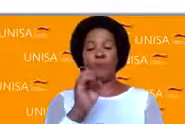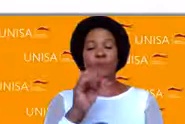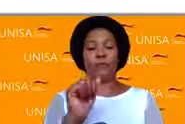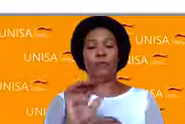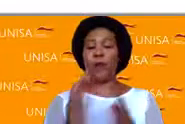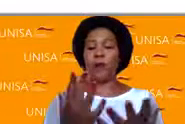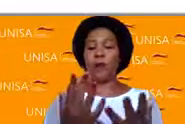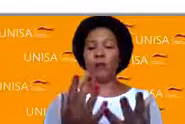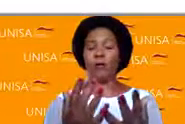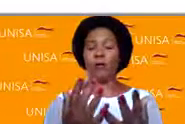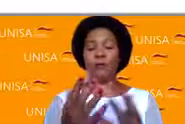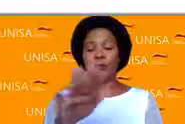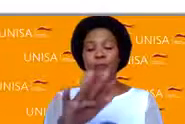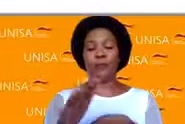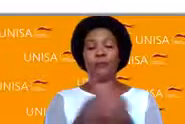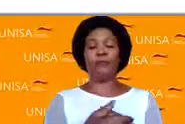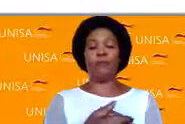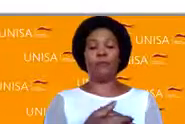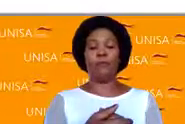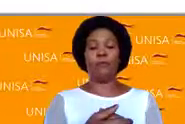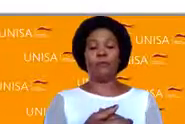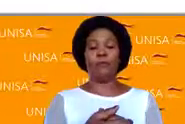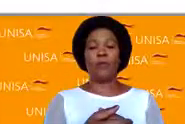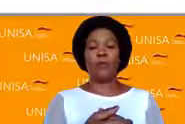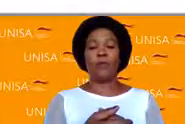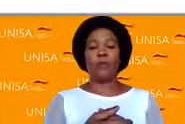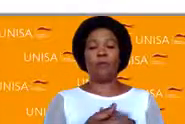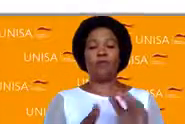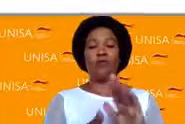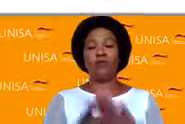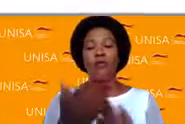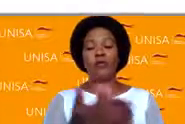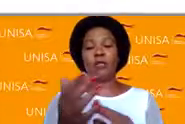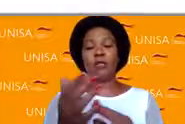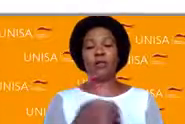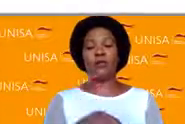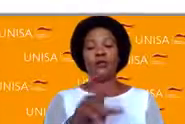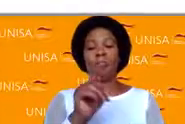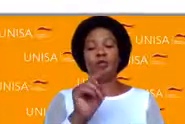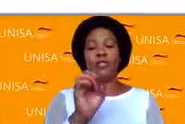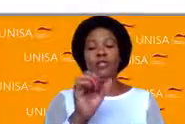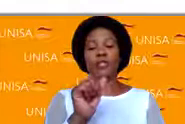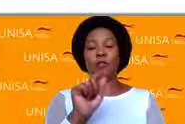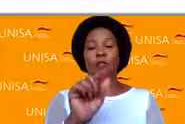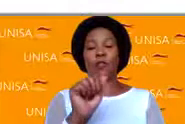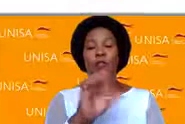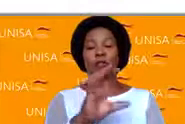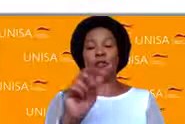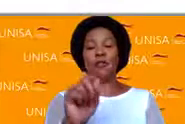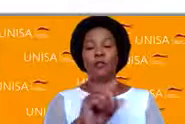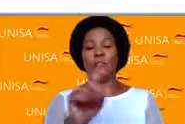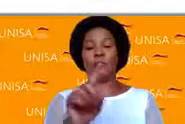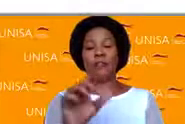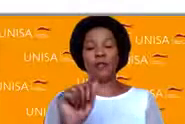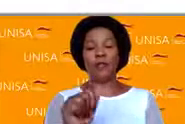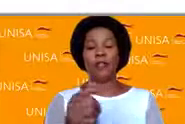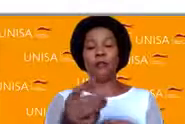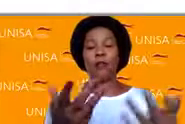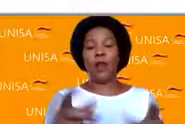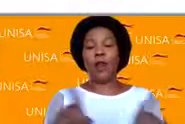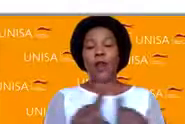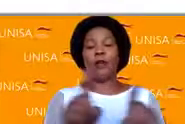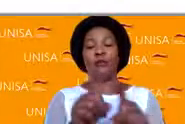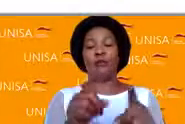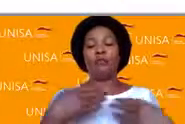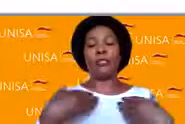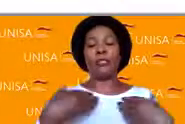the portal? So you can go to unisa.ac.za. That's probably where you went to go apply and register. You'll see there's a